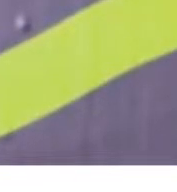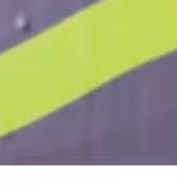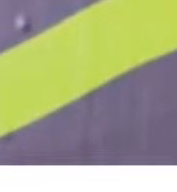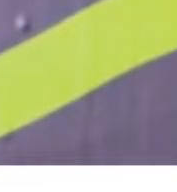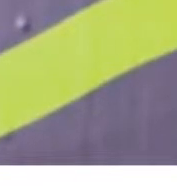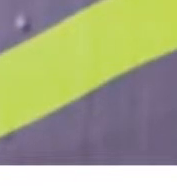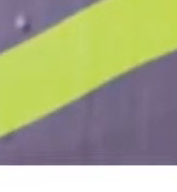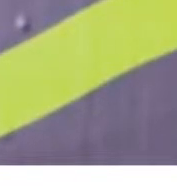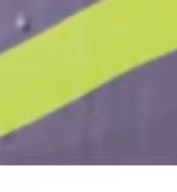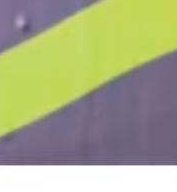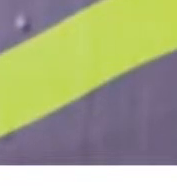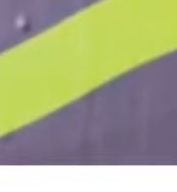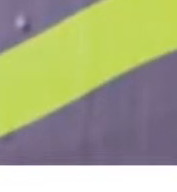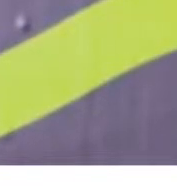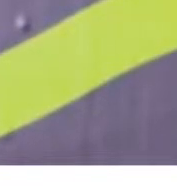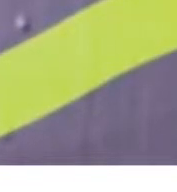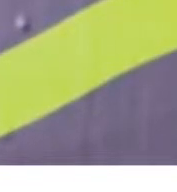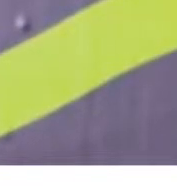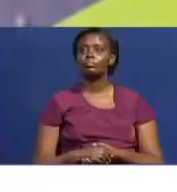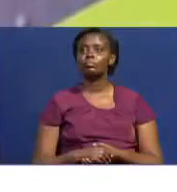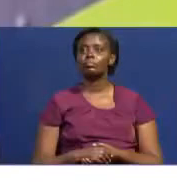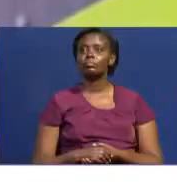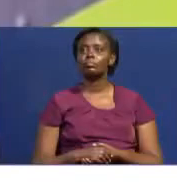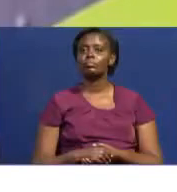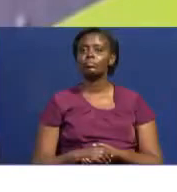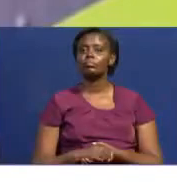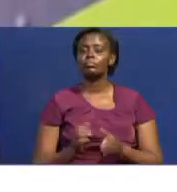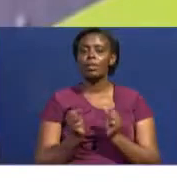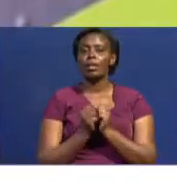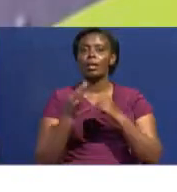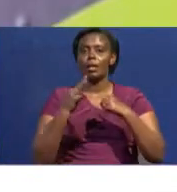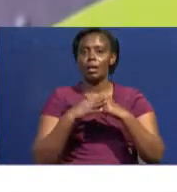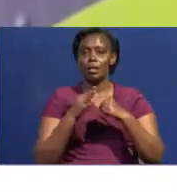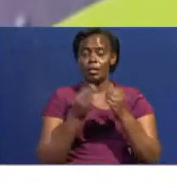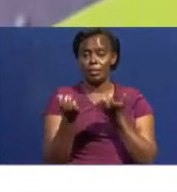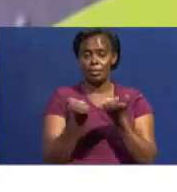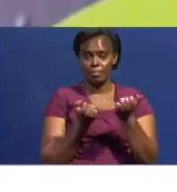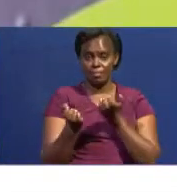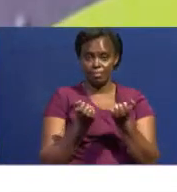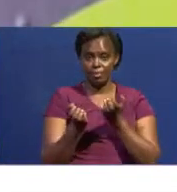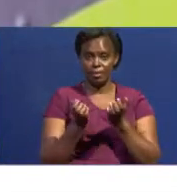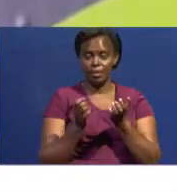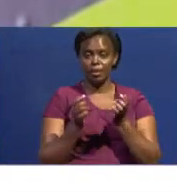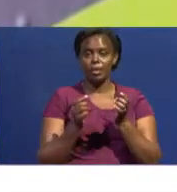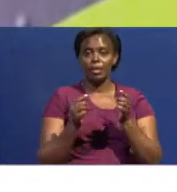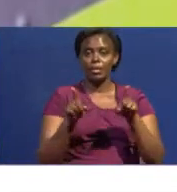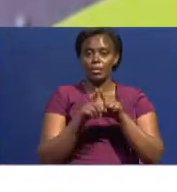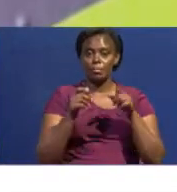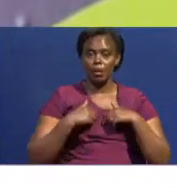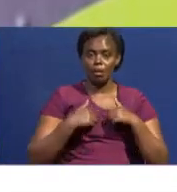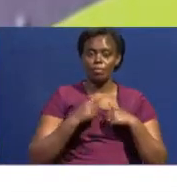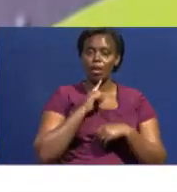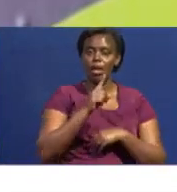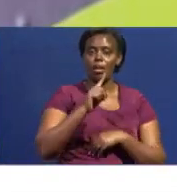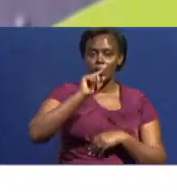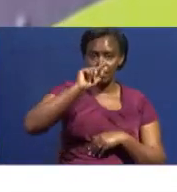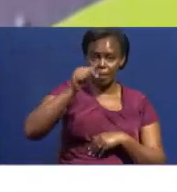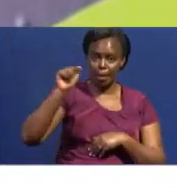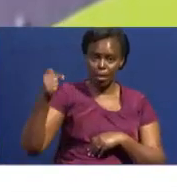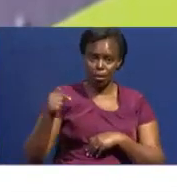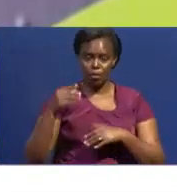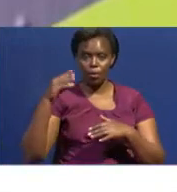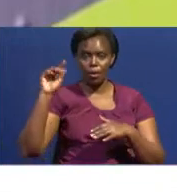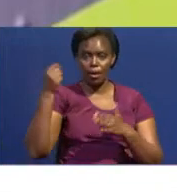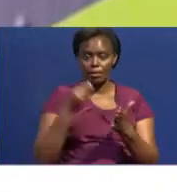Accelerator have supported 18 enterprises and raised over 100 million Kenya shillings. Likewise, the